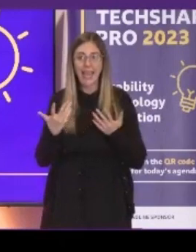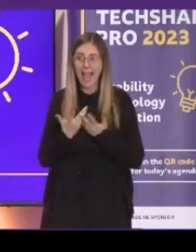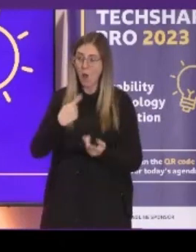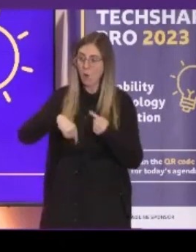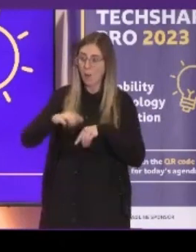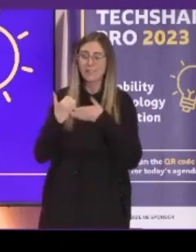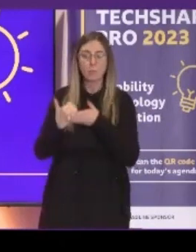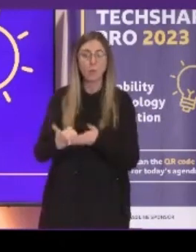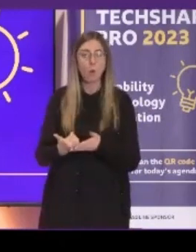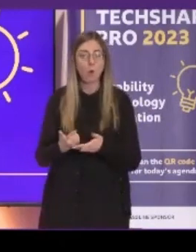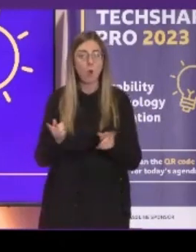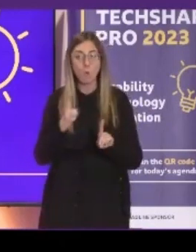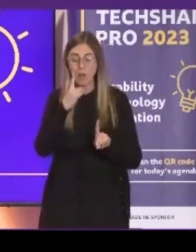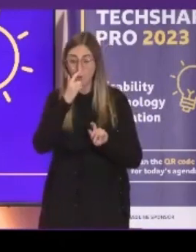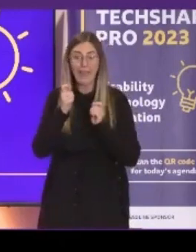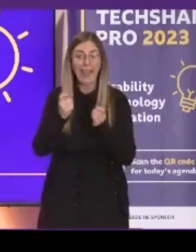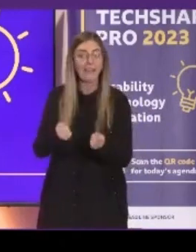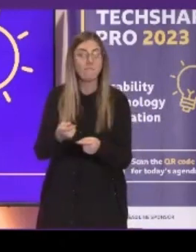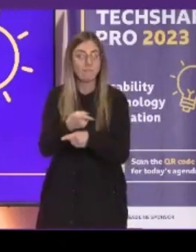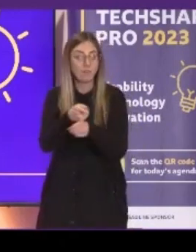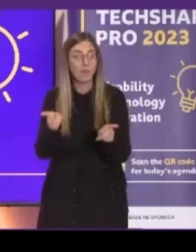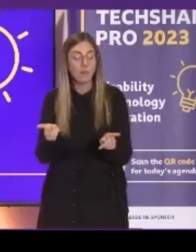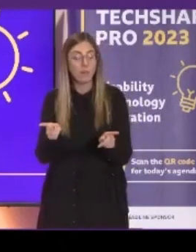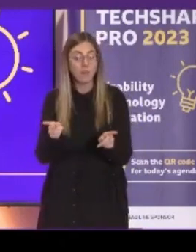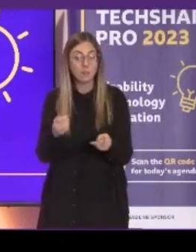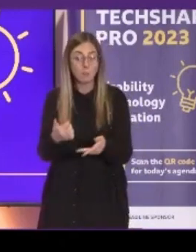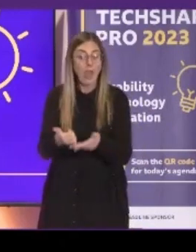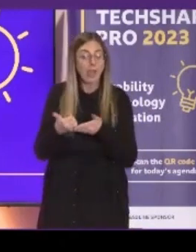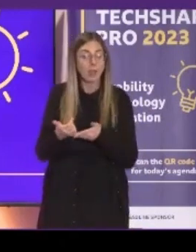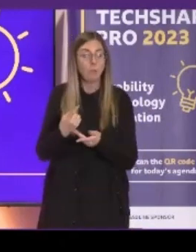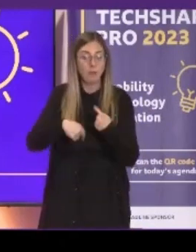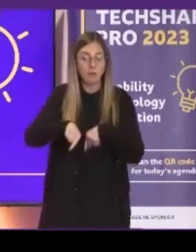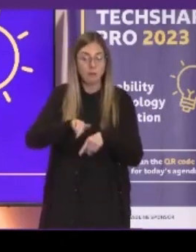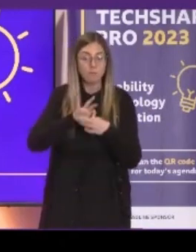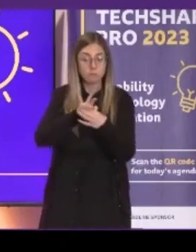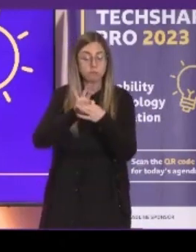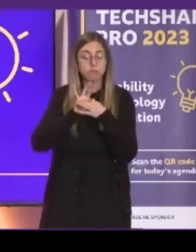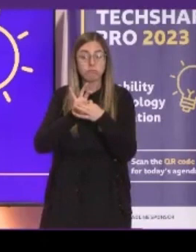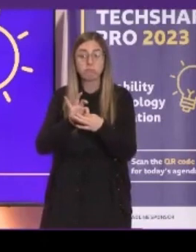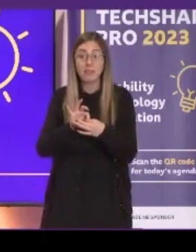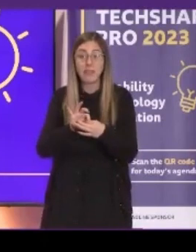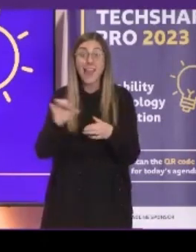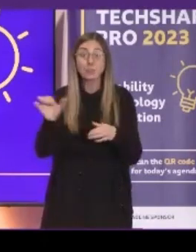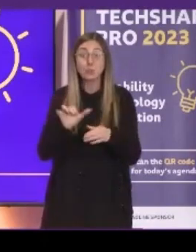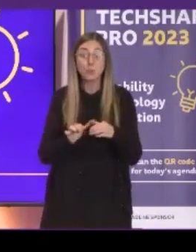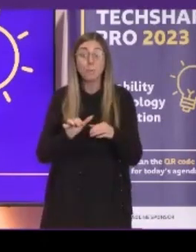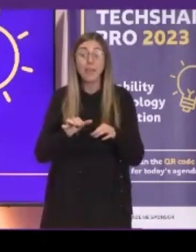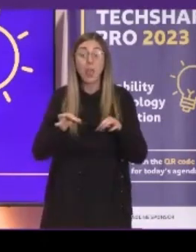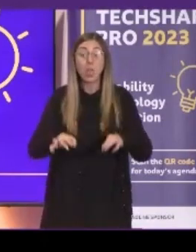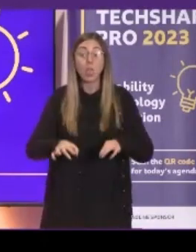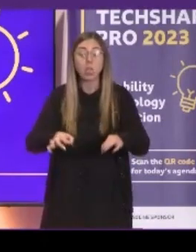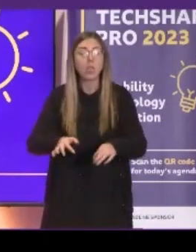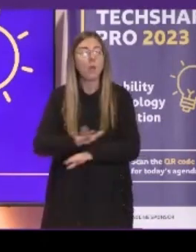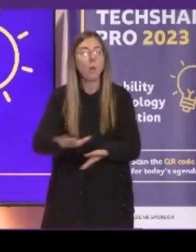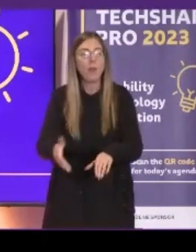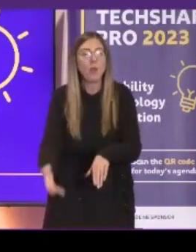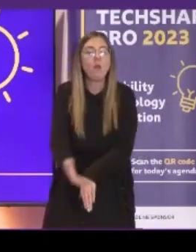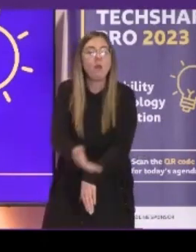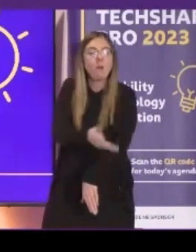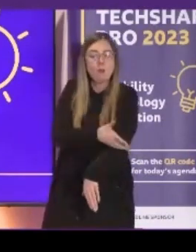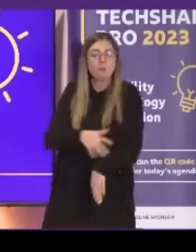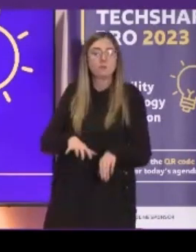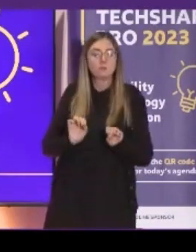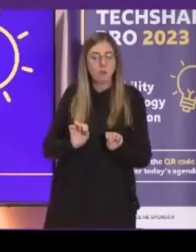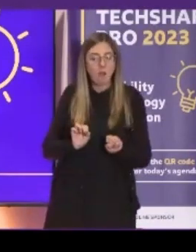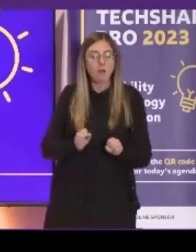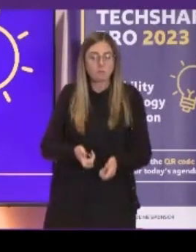What support can we provide you as a supplier to add to that? So I think having those conversations as early as possible is really important. Yeah.